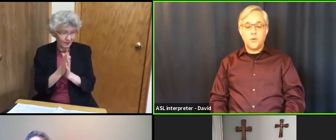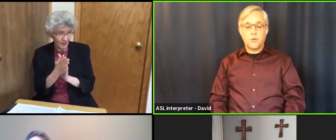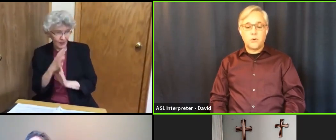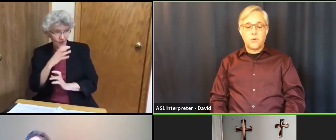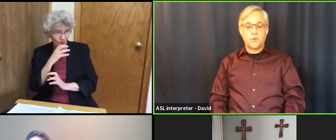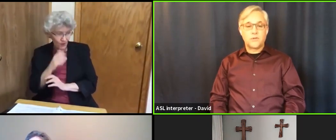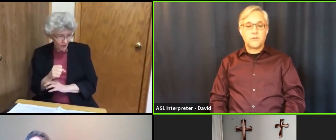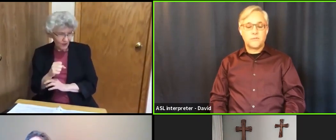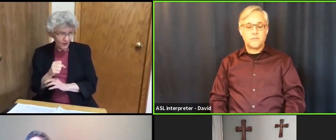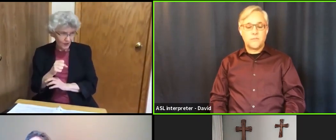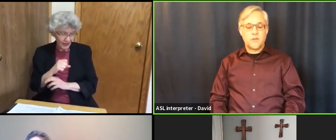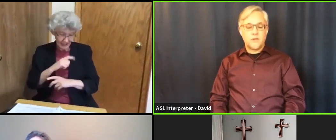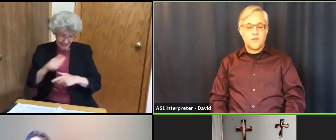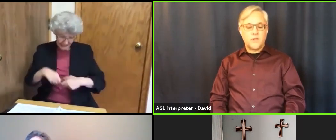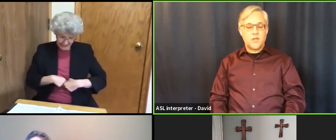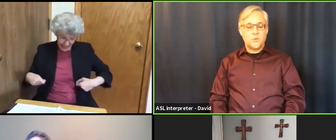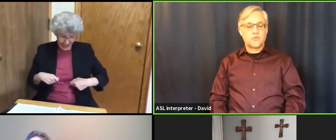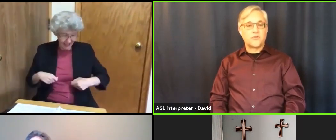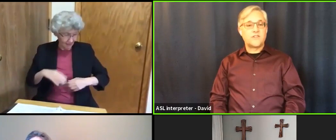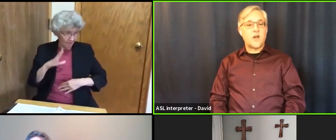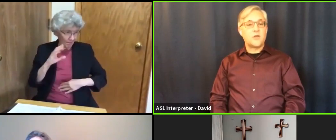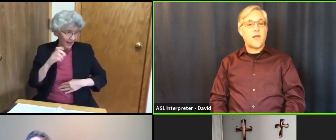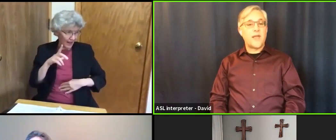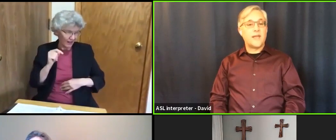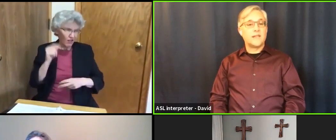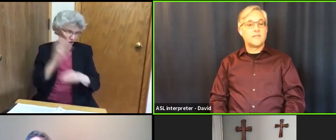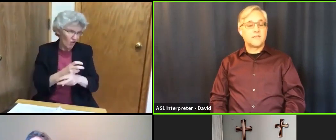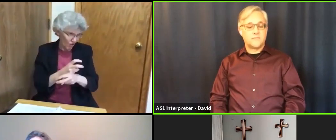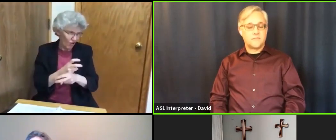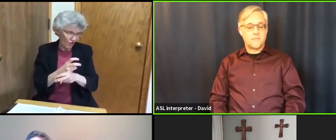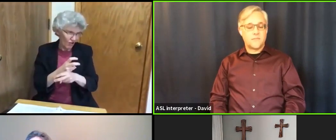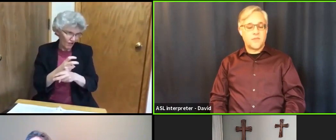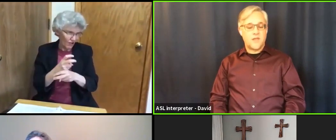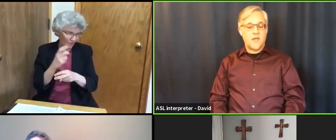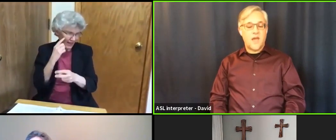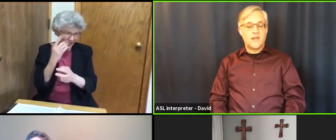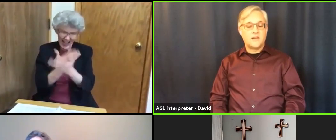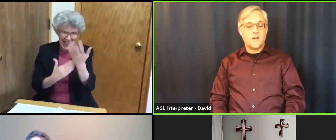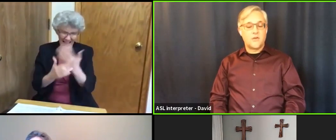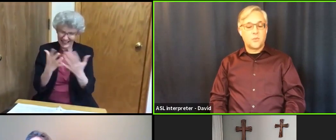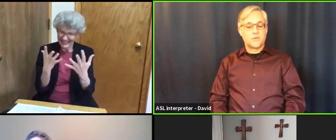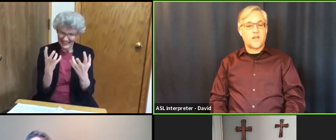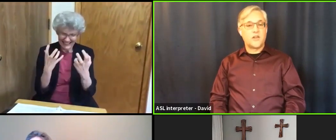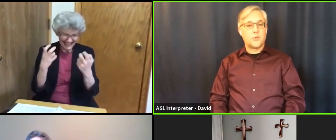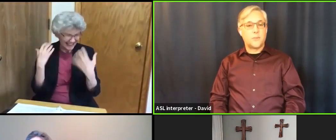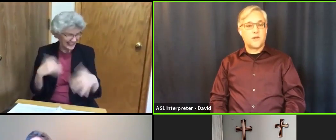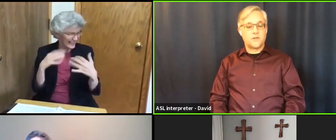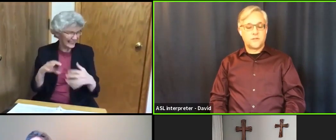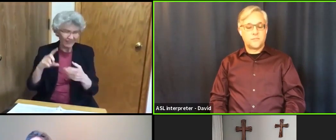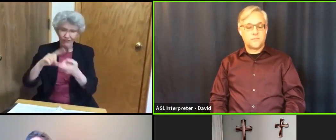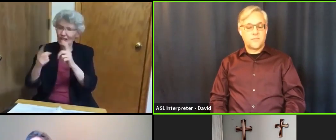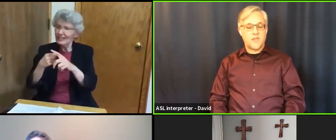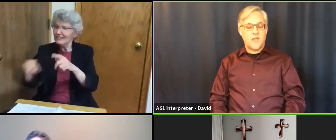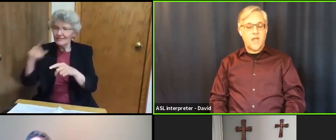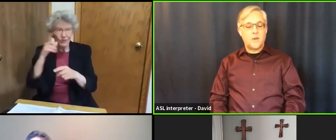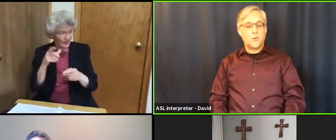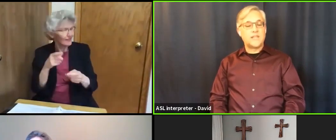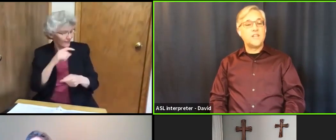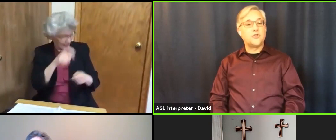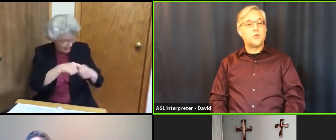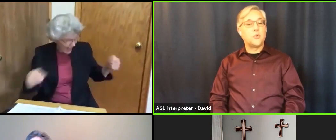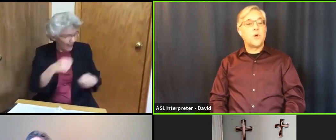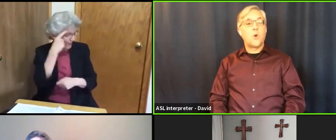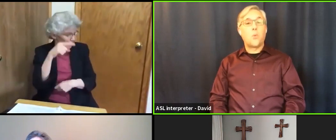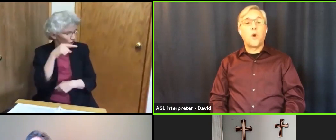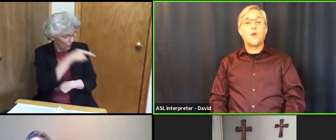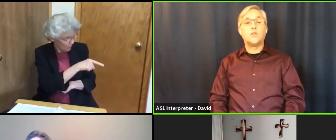When you grow old, you will stretch out your hands and another will tie your belt and will